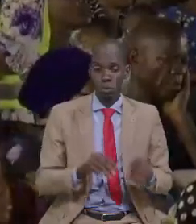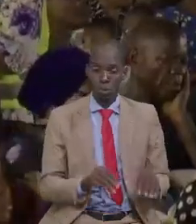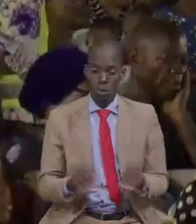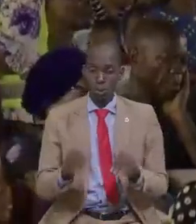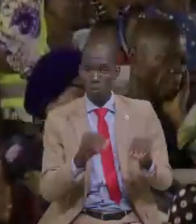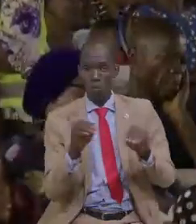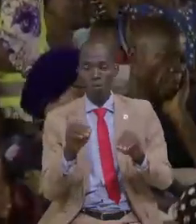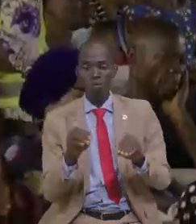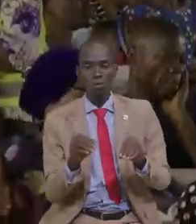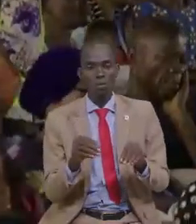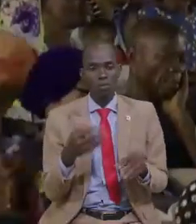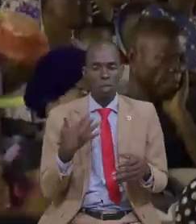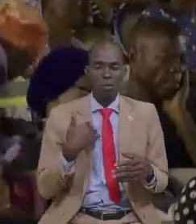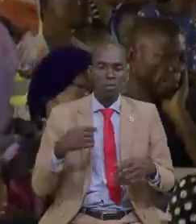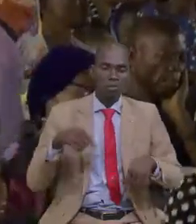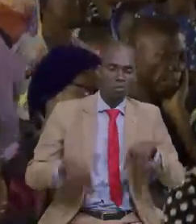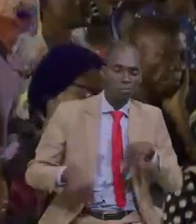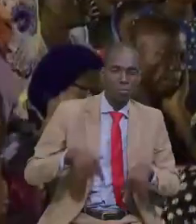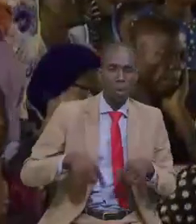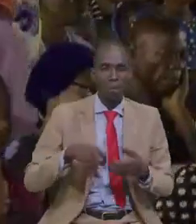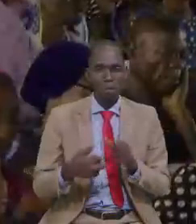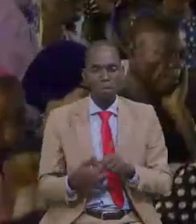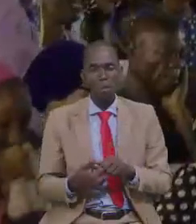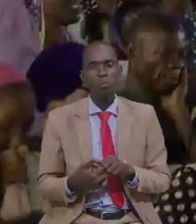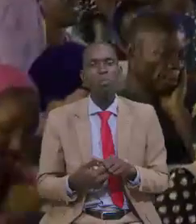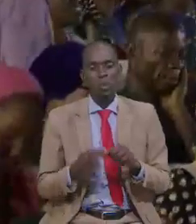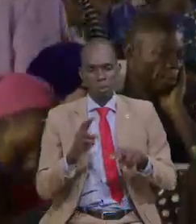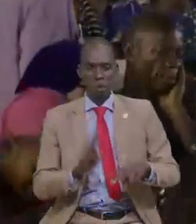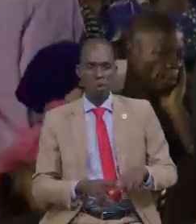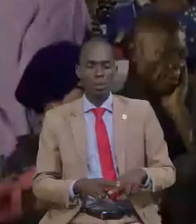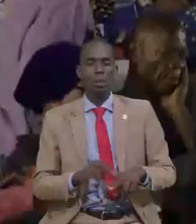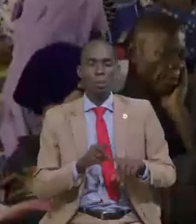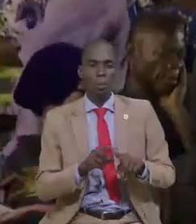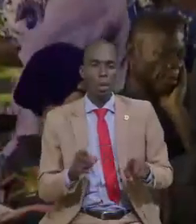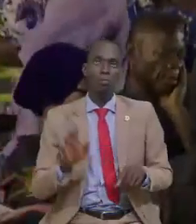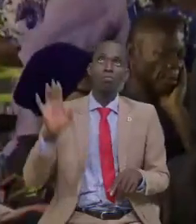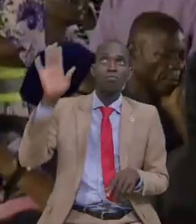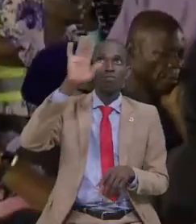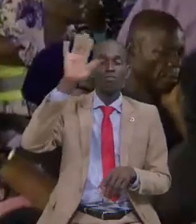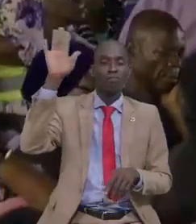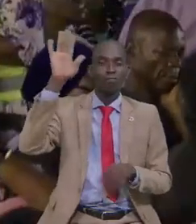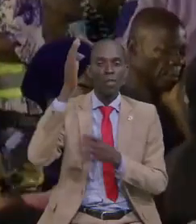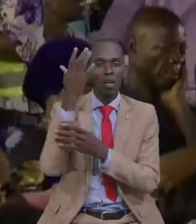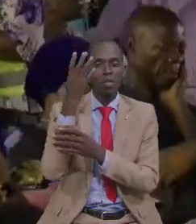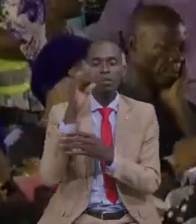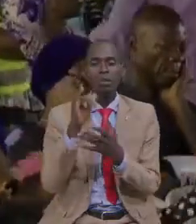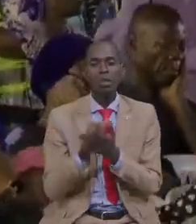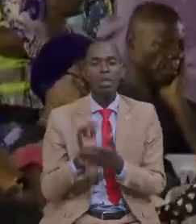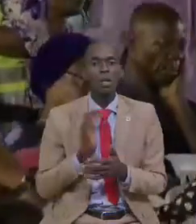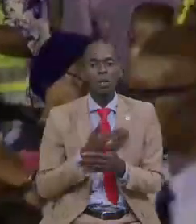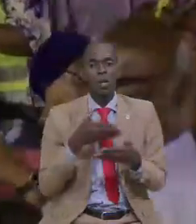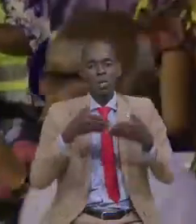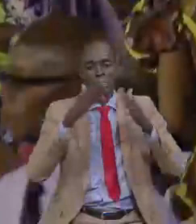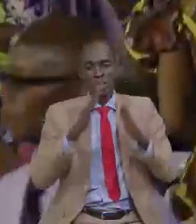infirmity that made you not to stand up, please signify so that our counselors can see you and give